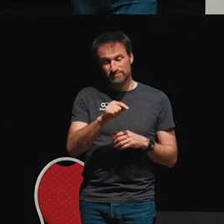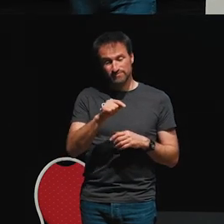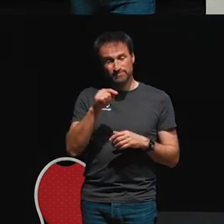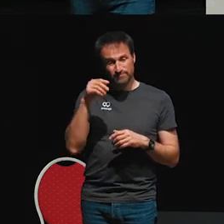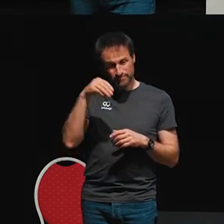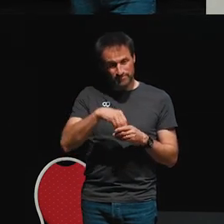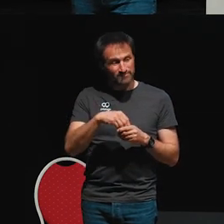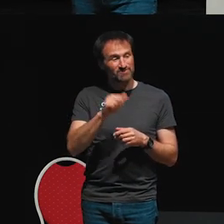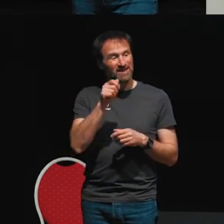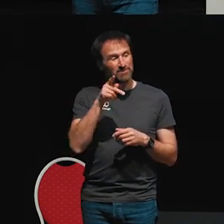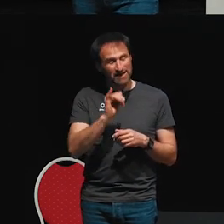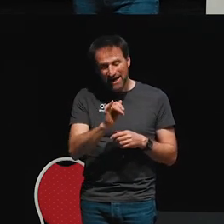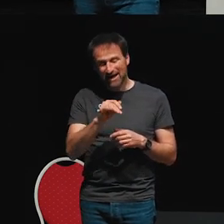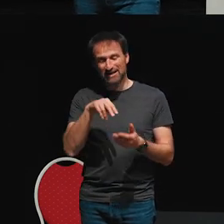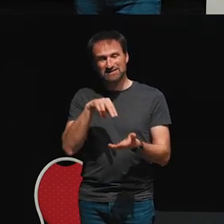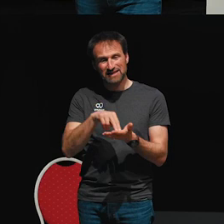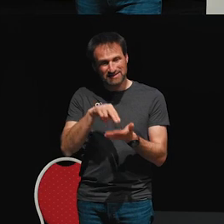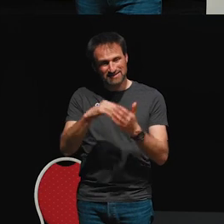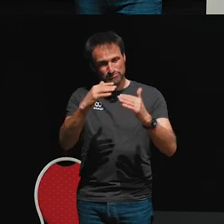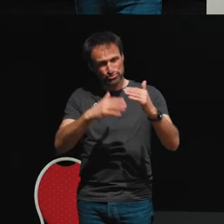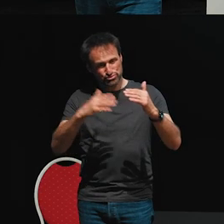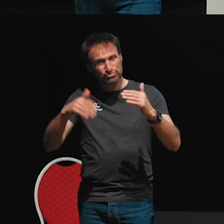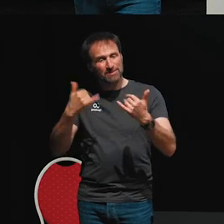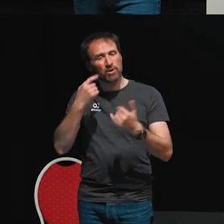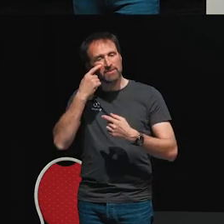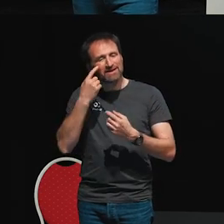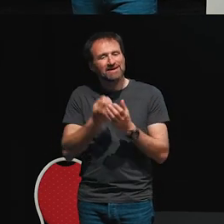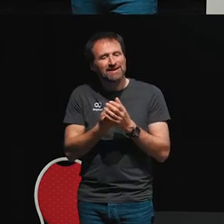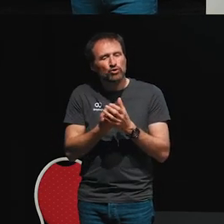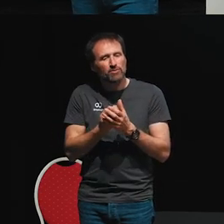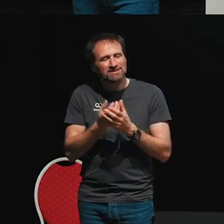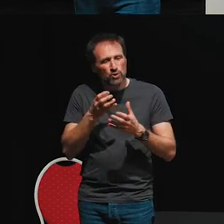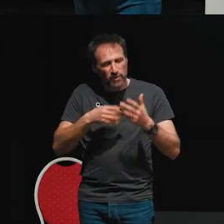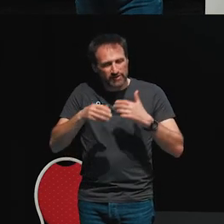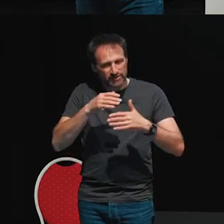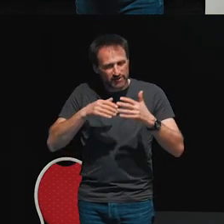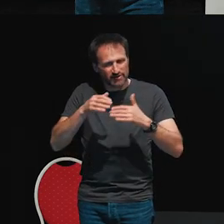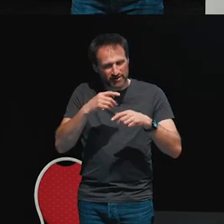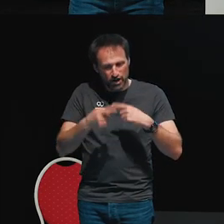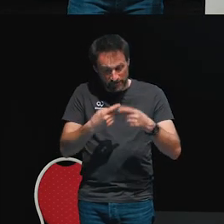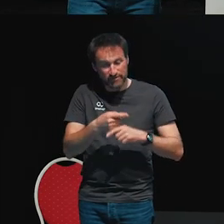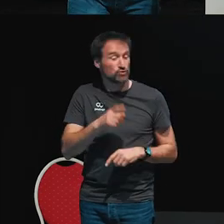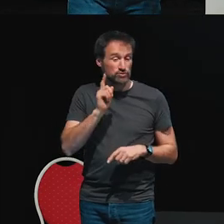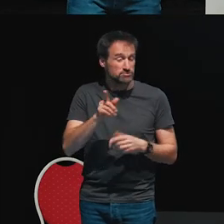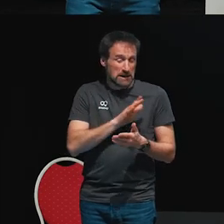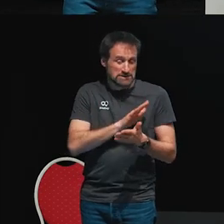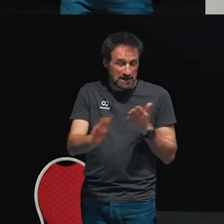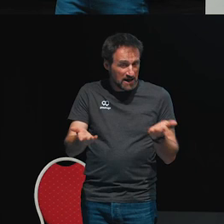all of the APIs that's being in the incubation here. And it's as easy to start as